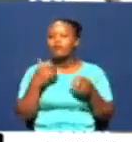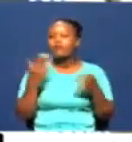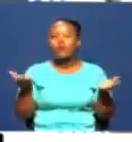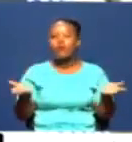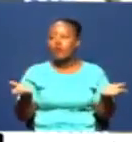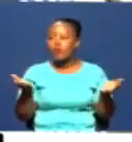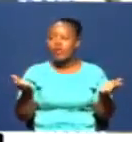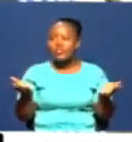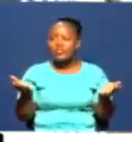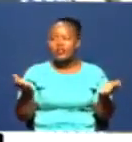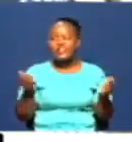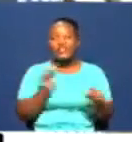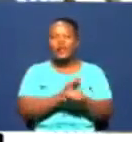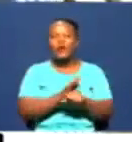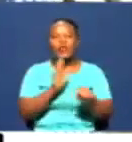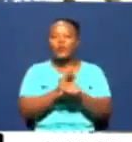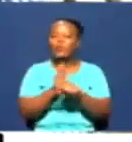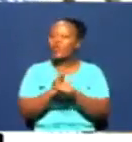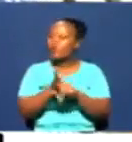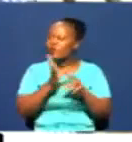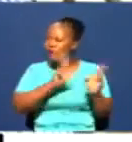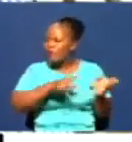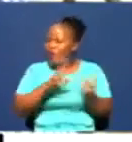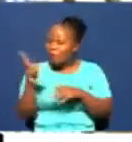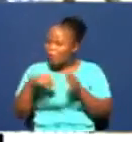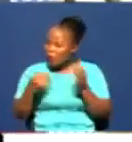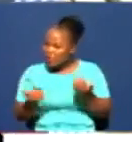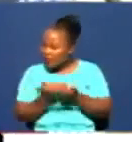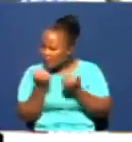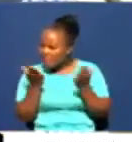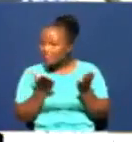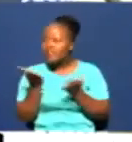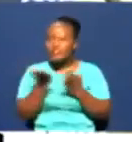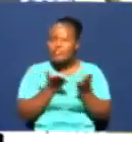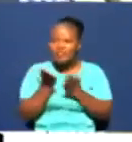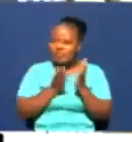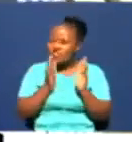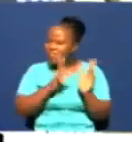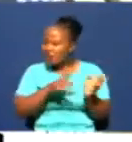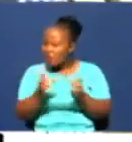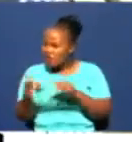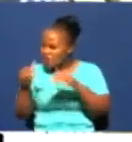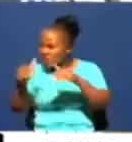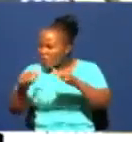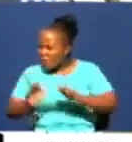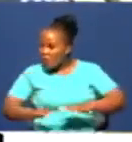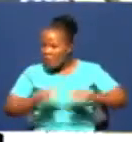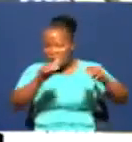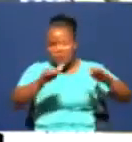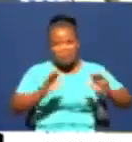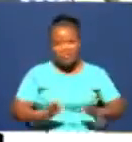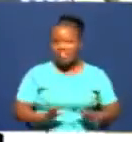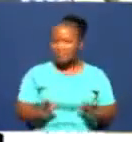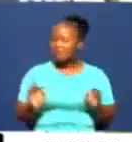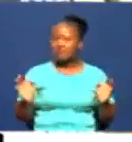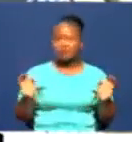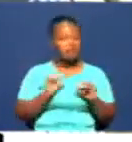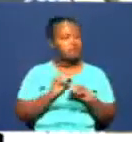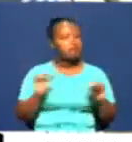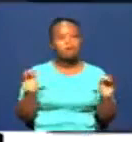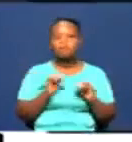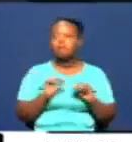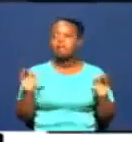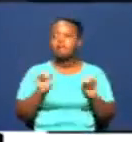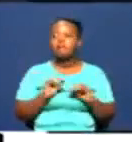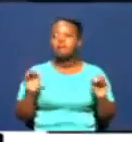He didn't want a lot of what goes with funerals and passing of people